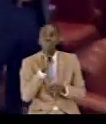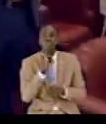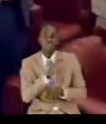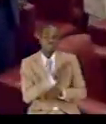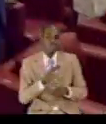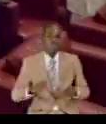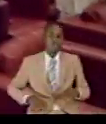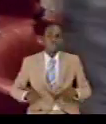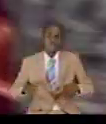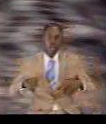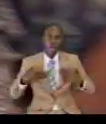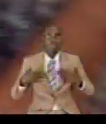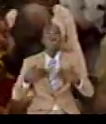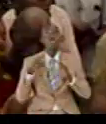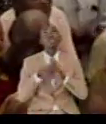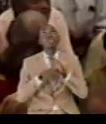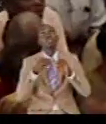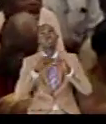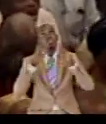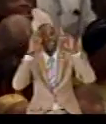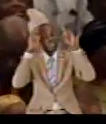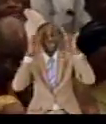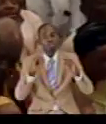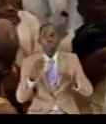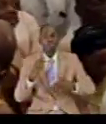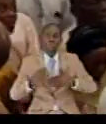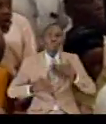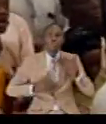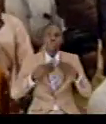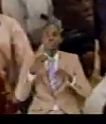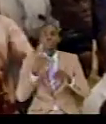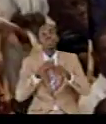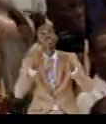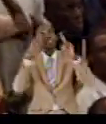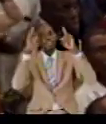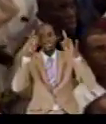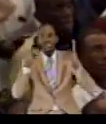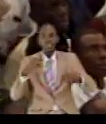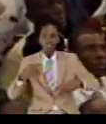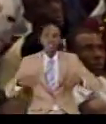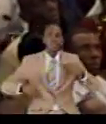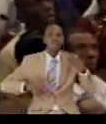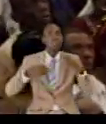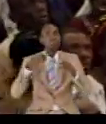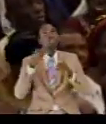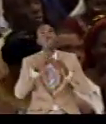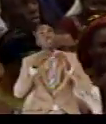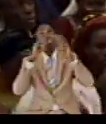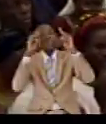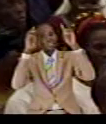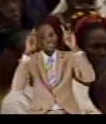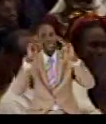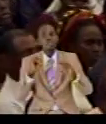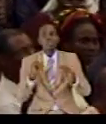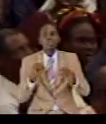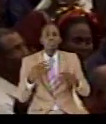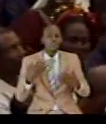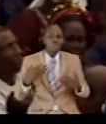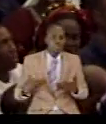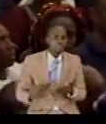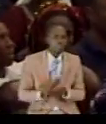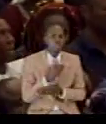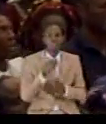Happiness in him. Joy in him. Revival in him. Refreshing in